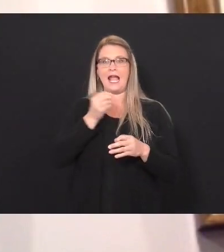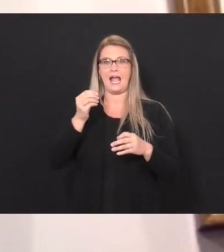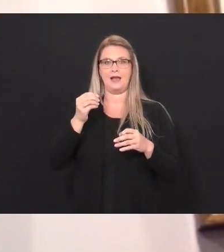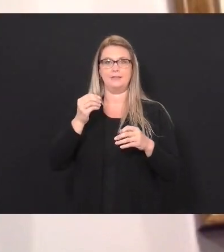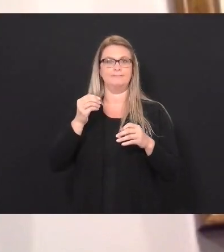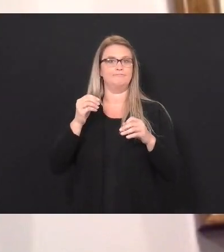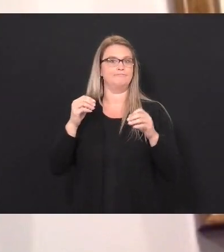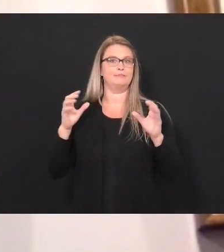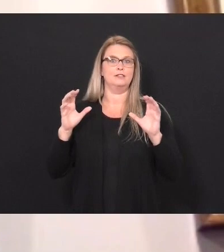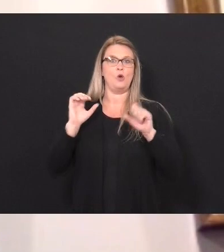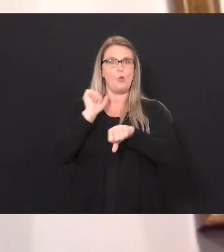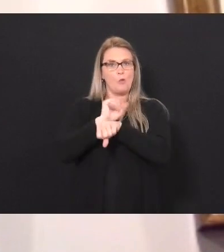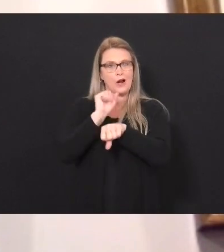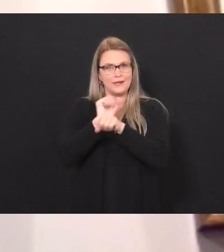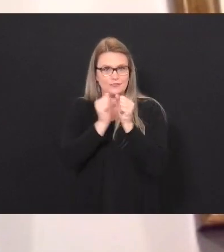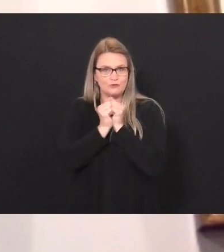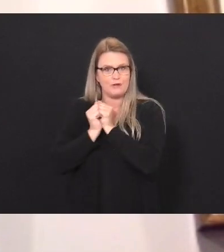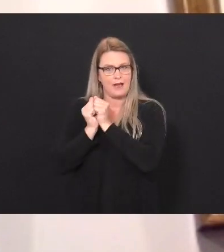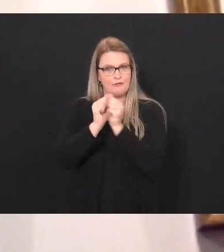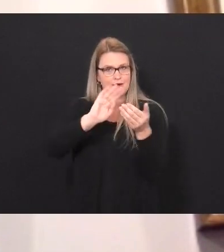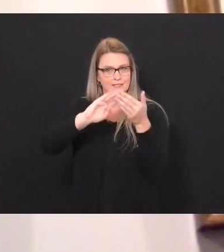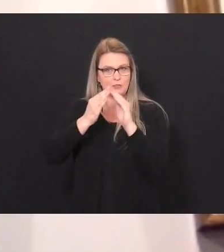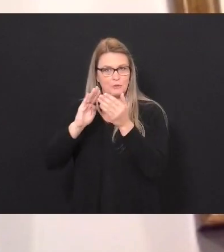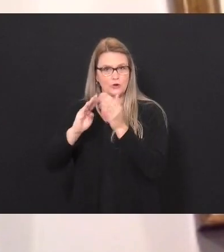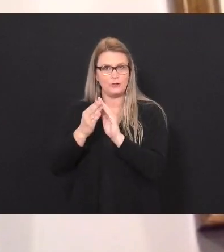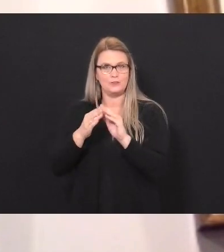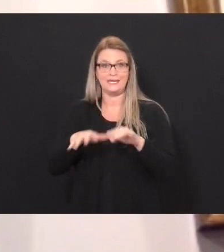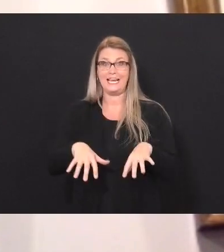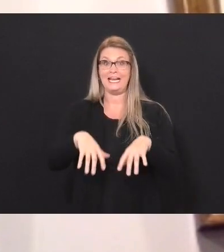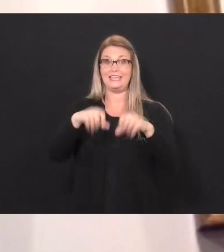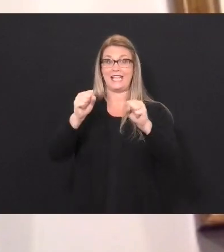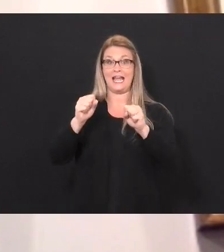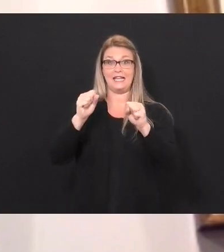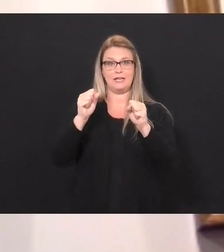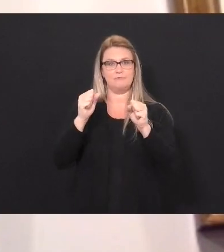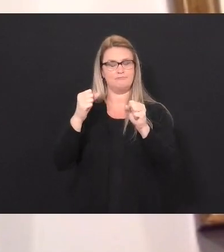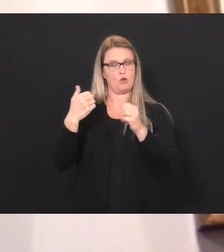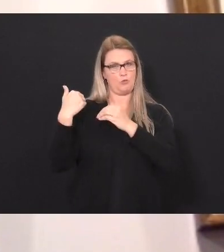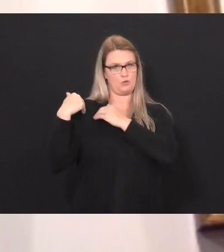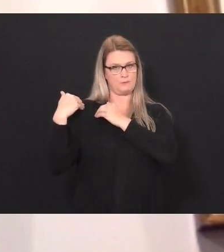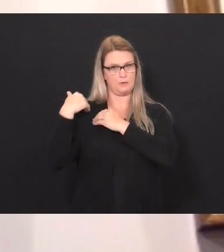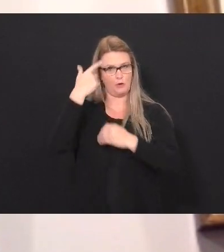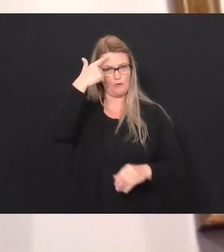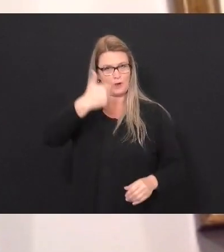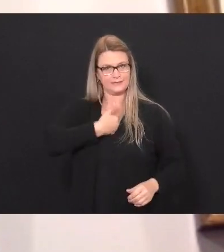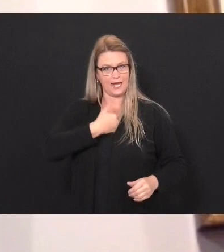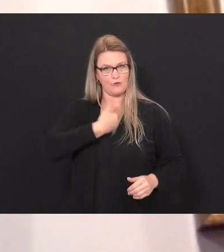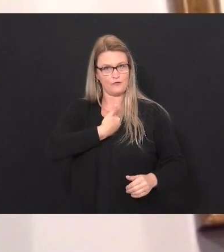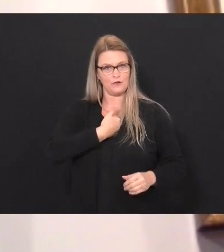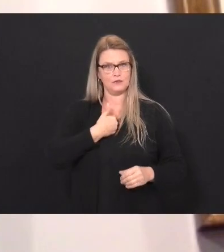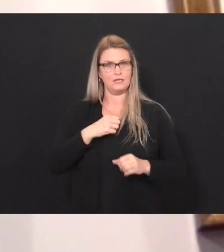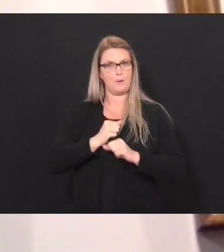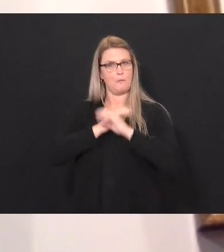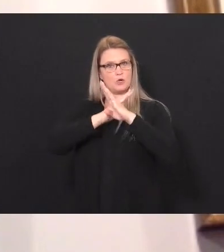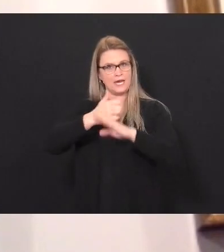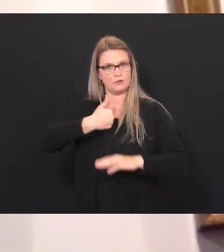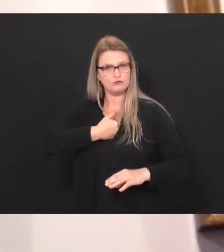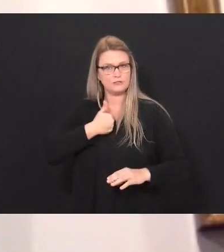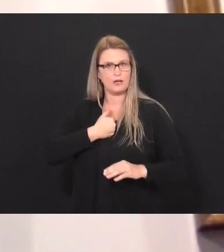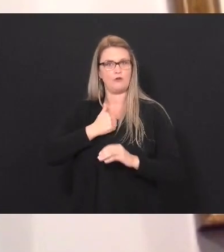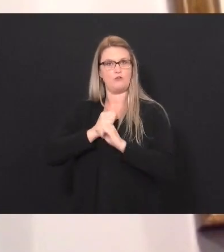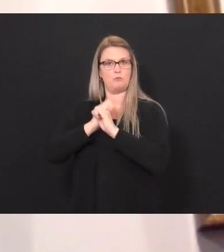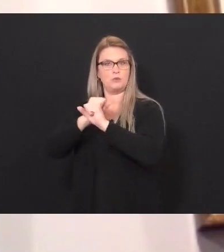community and have taken individual responsibility for their own behaviors to protect themselves, protect their